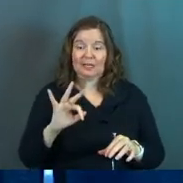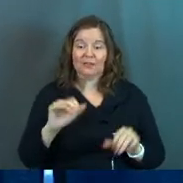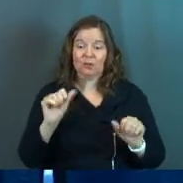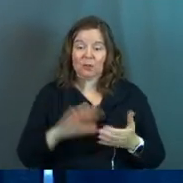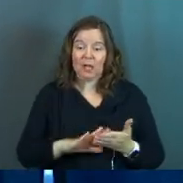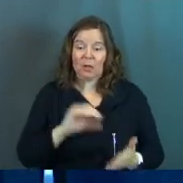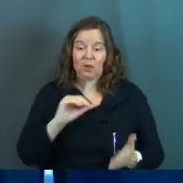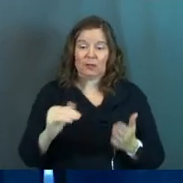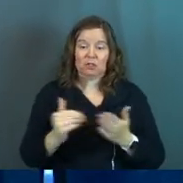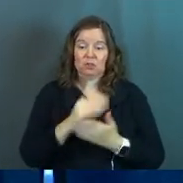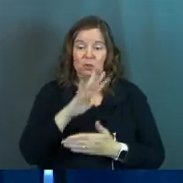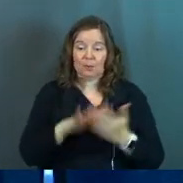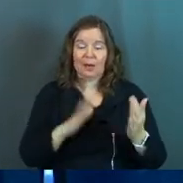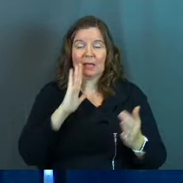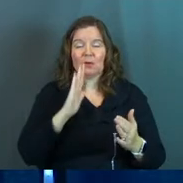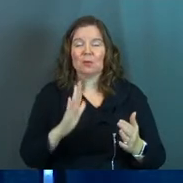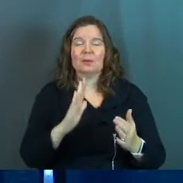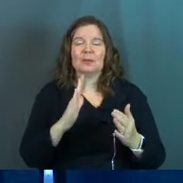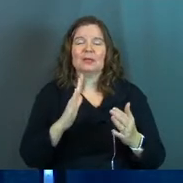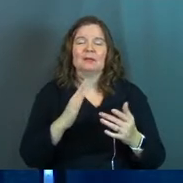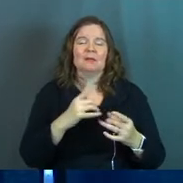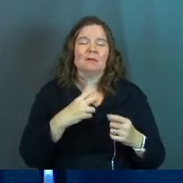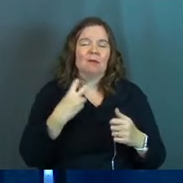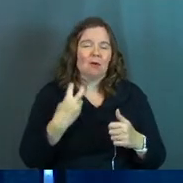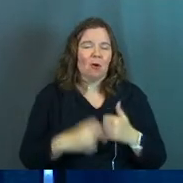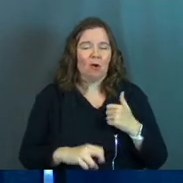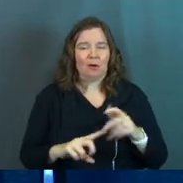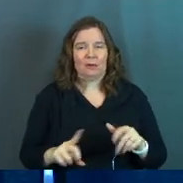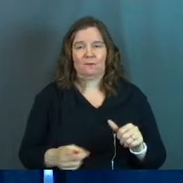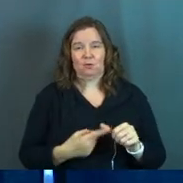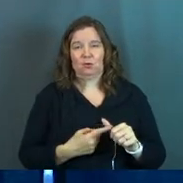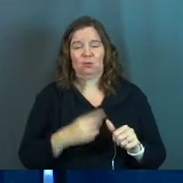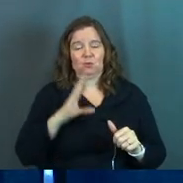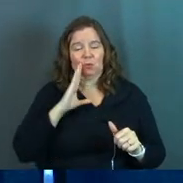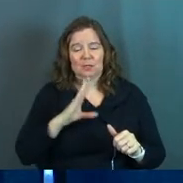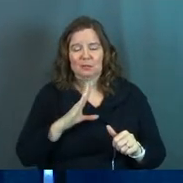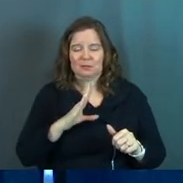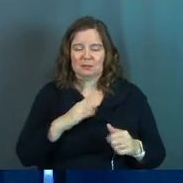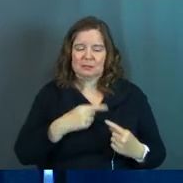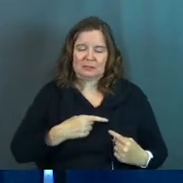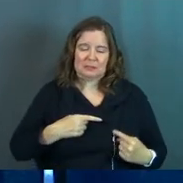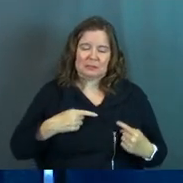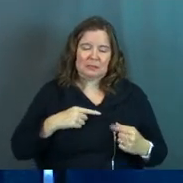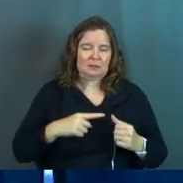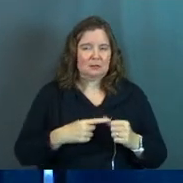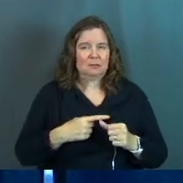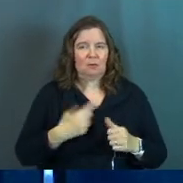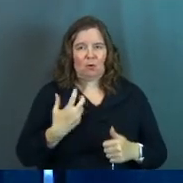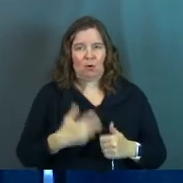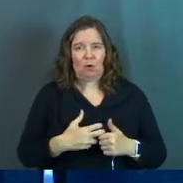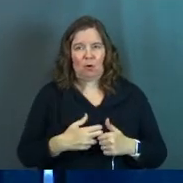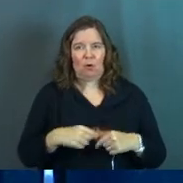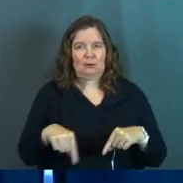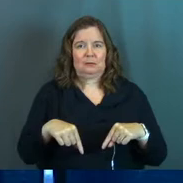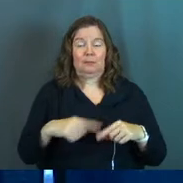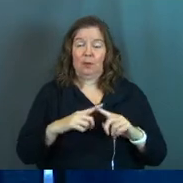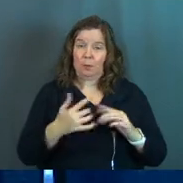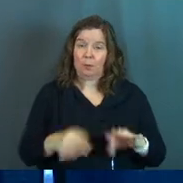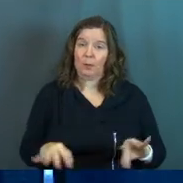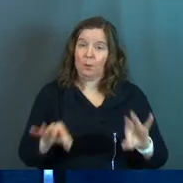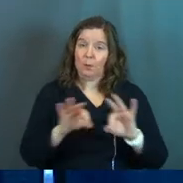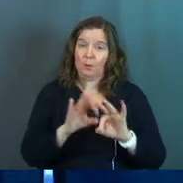you can learn this new pattern, it's going to be brutal in the beginning. It's going to be very heavy, but it's going to be worth